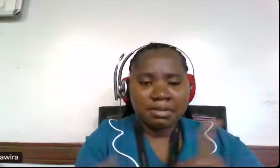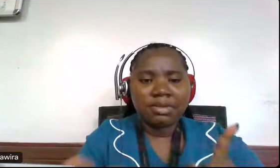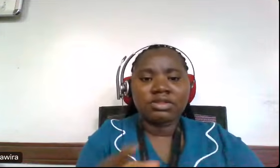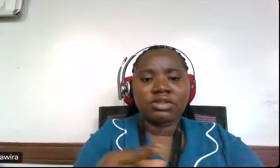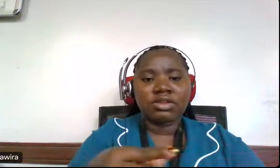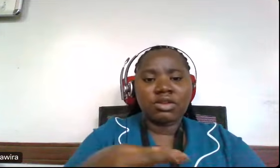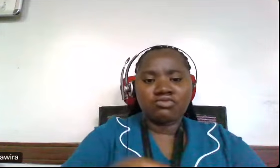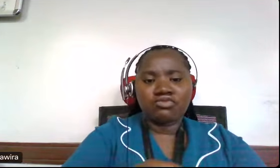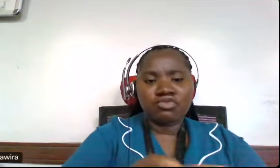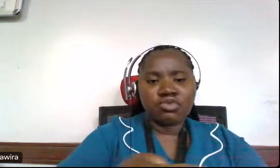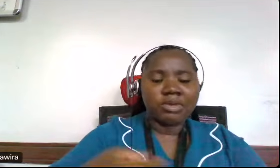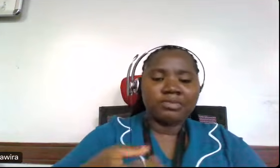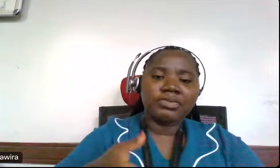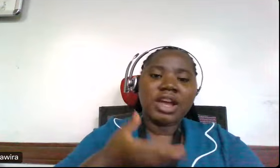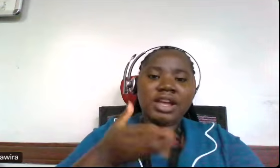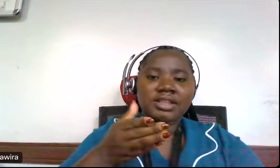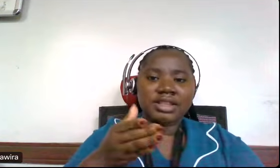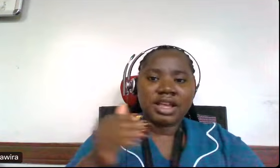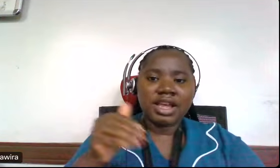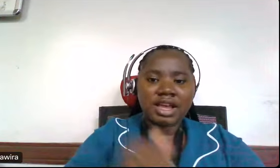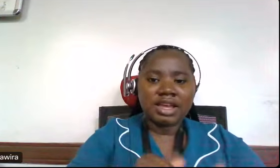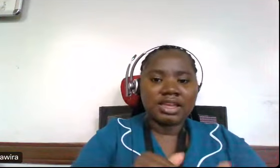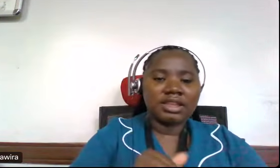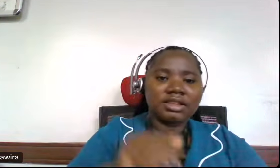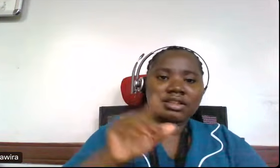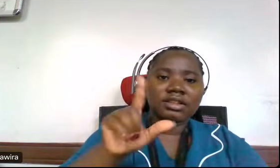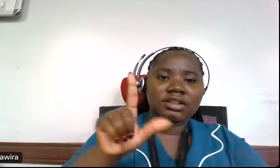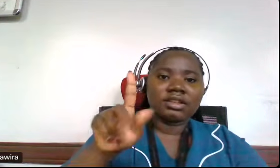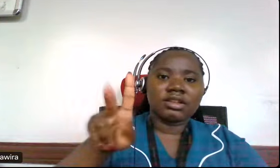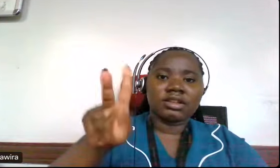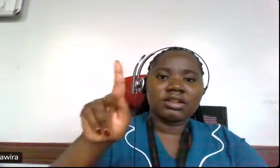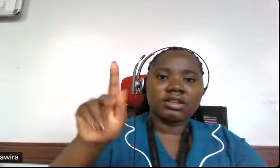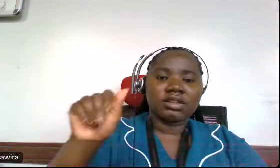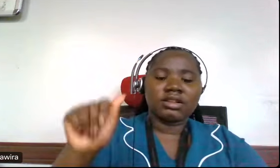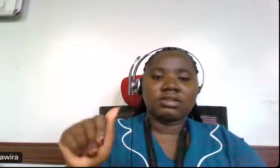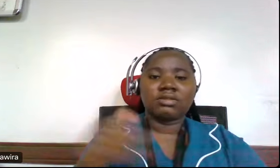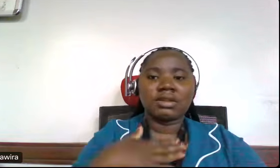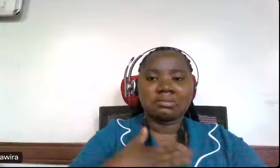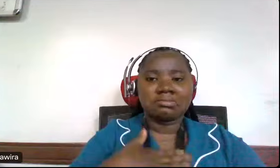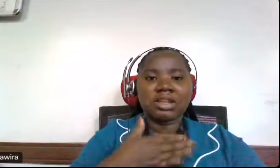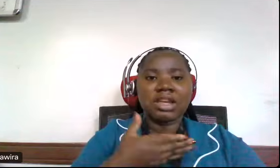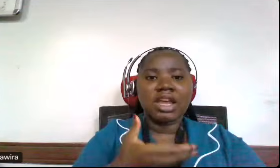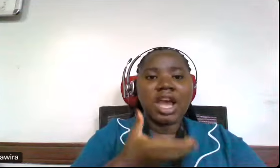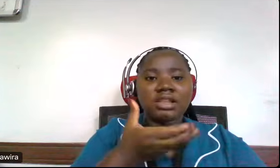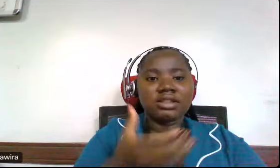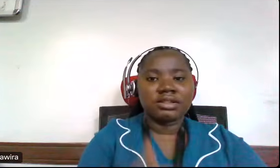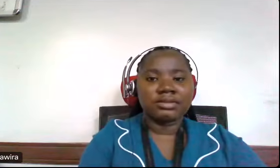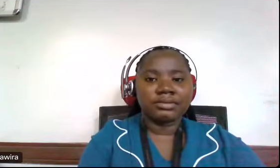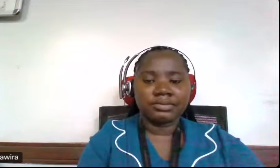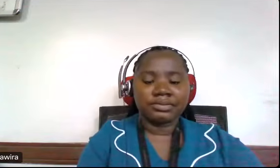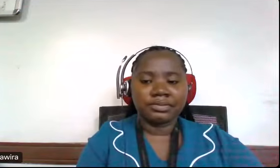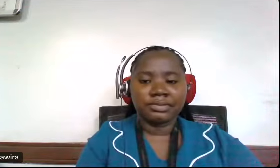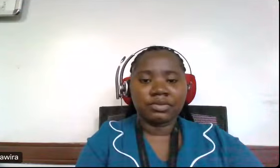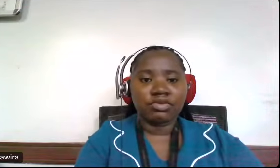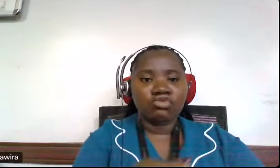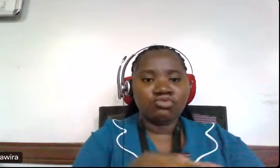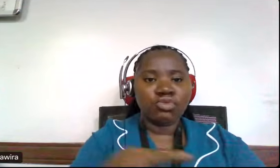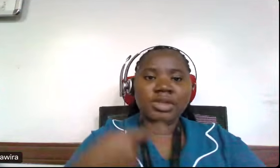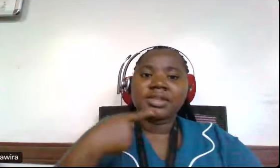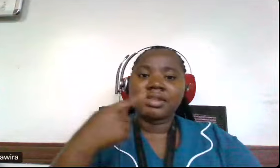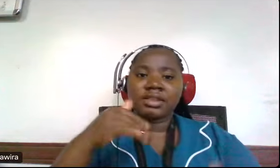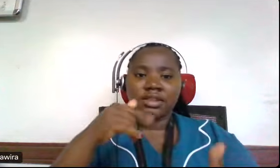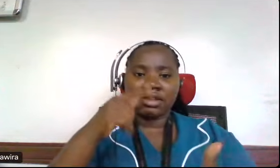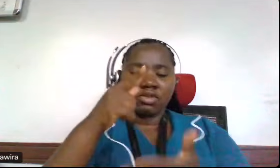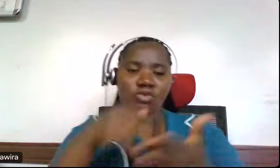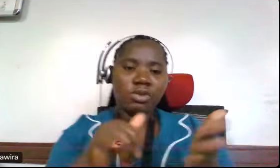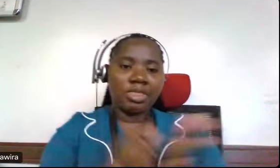again. The two, Luca, then now we can go back to the individuals who had raised their hands. Yes, so you have said not all income